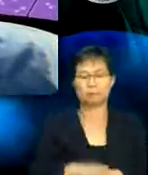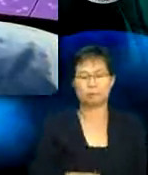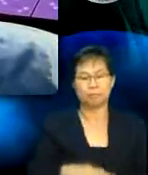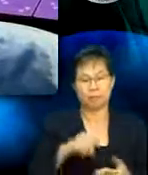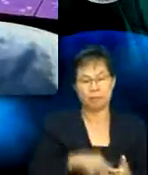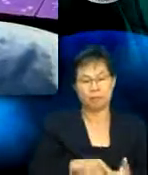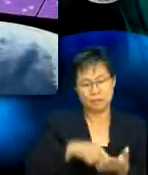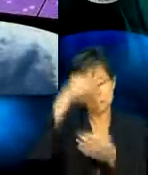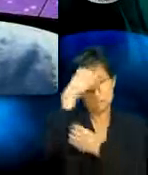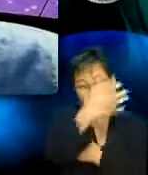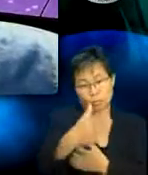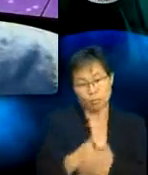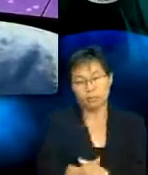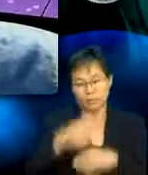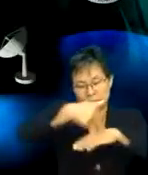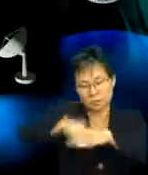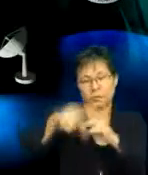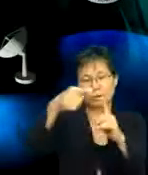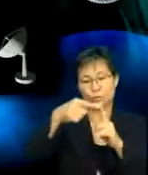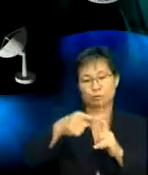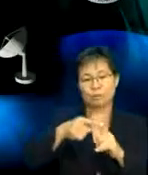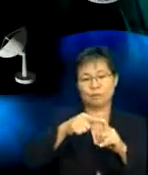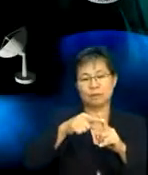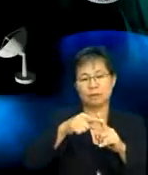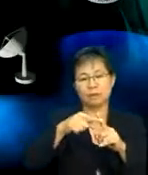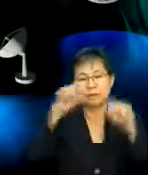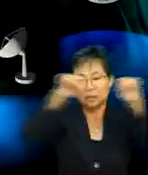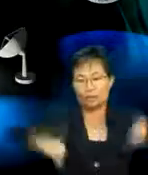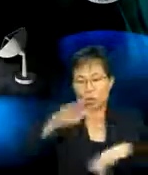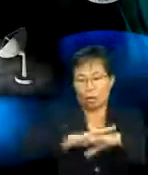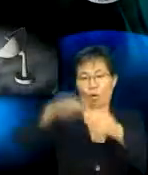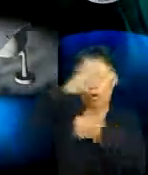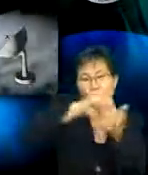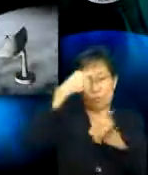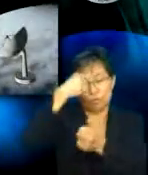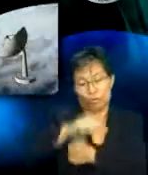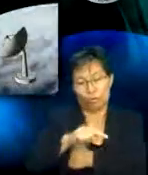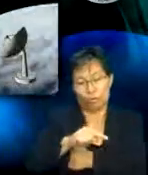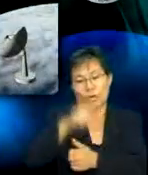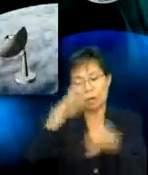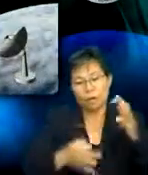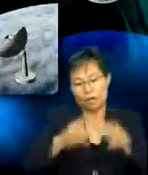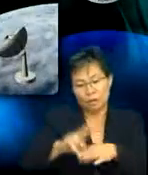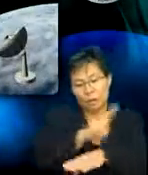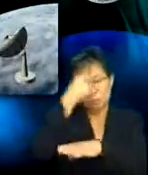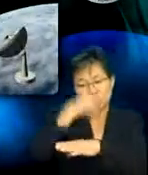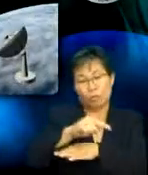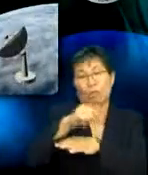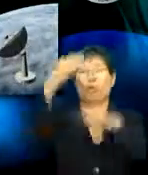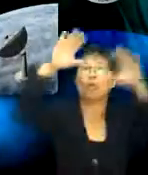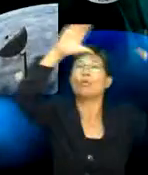This information is sent to base stations on Earth for analysis and is used for